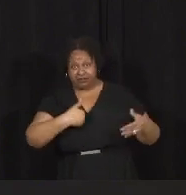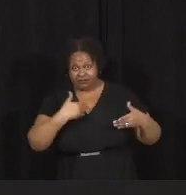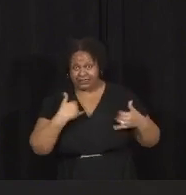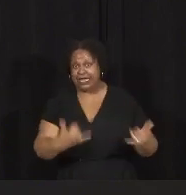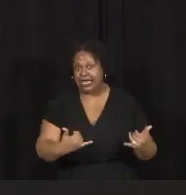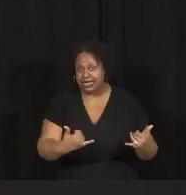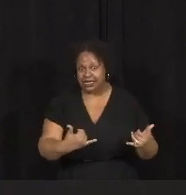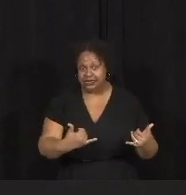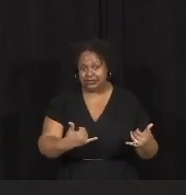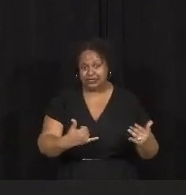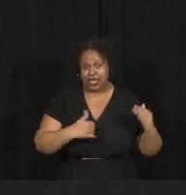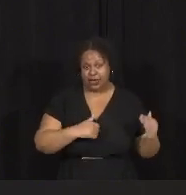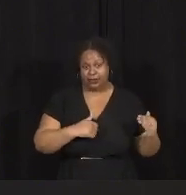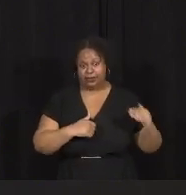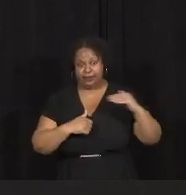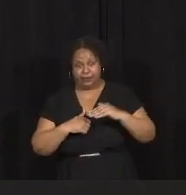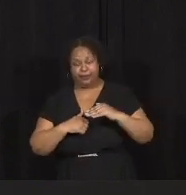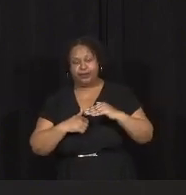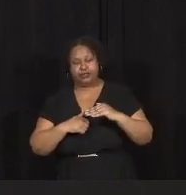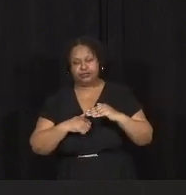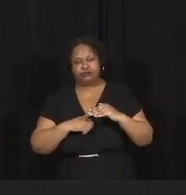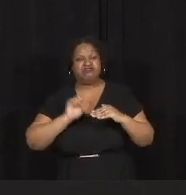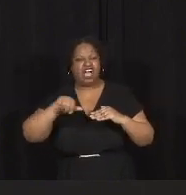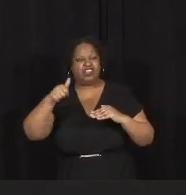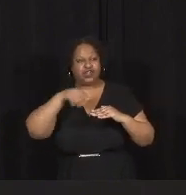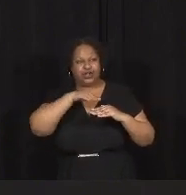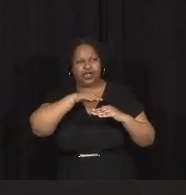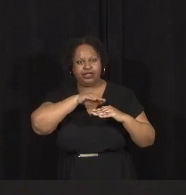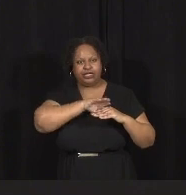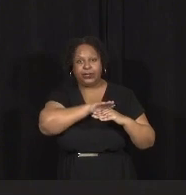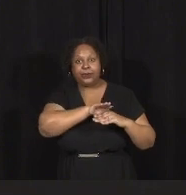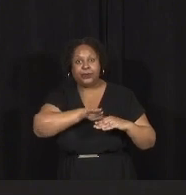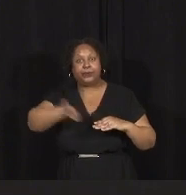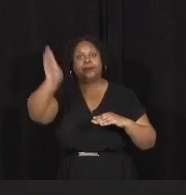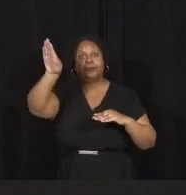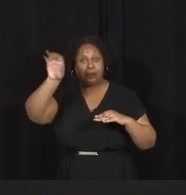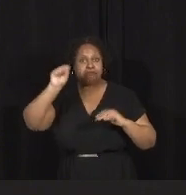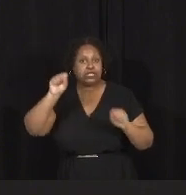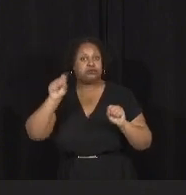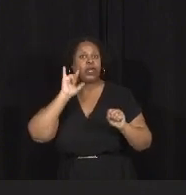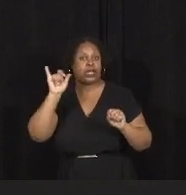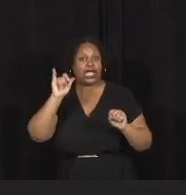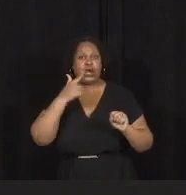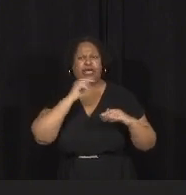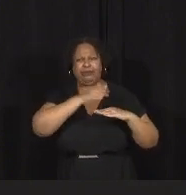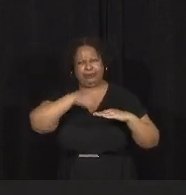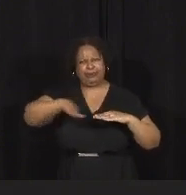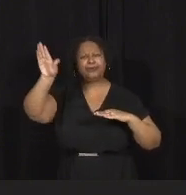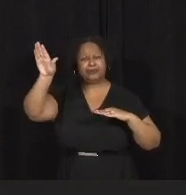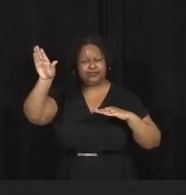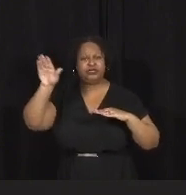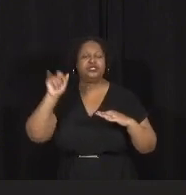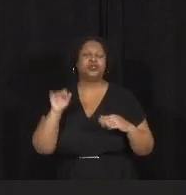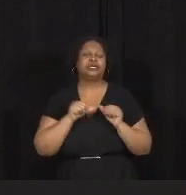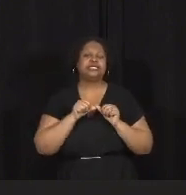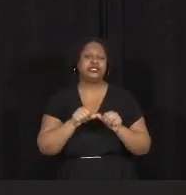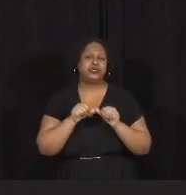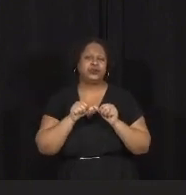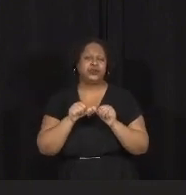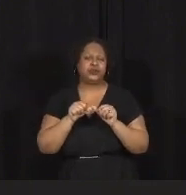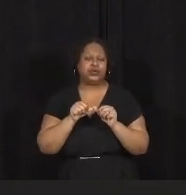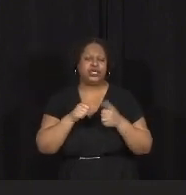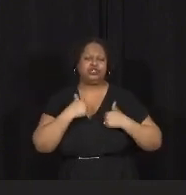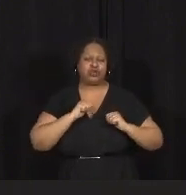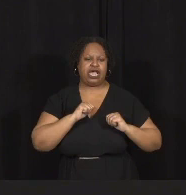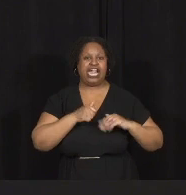is the amount of capacity that we can surge to today. We continue to try to move that second line up. We want to get